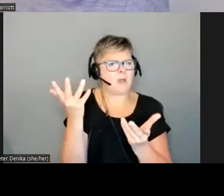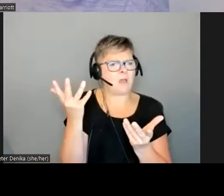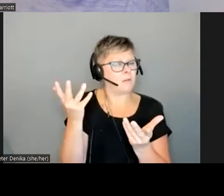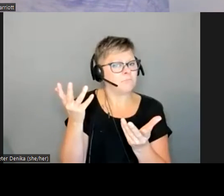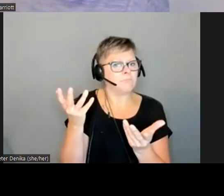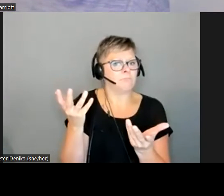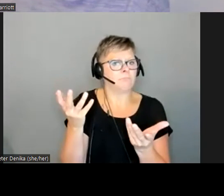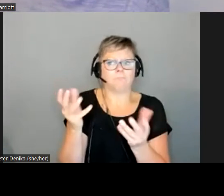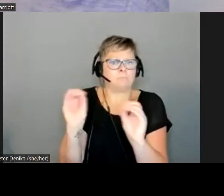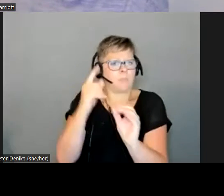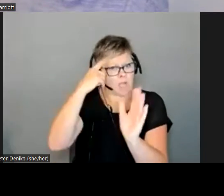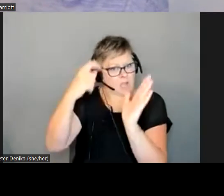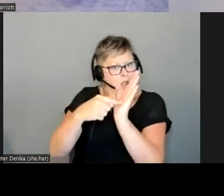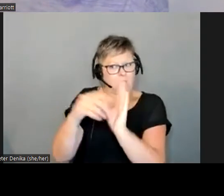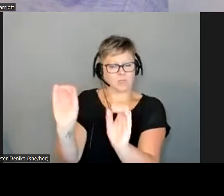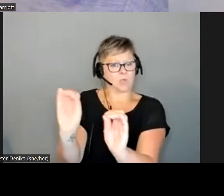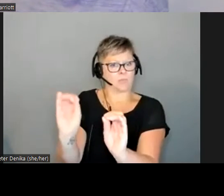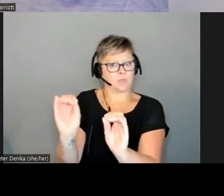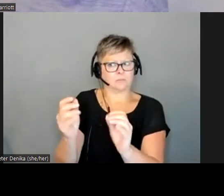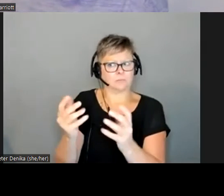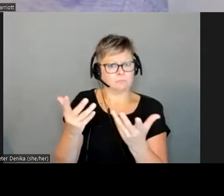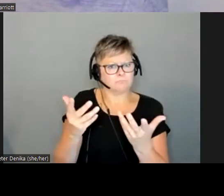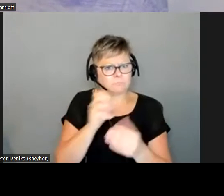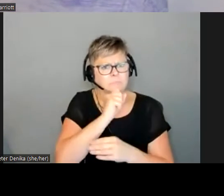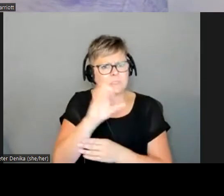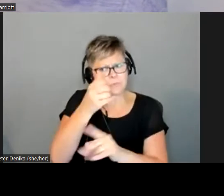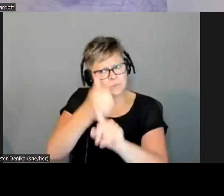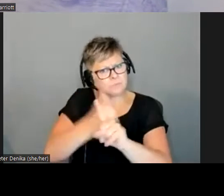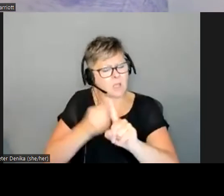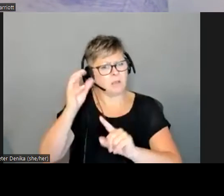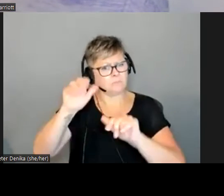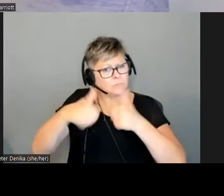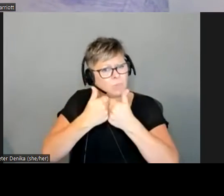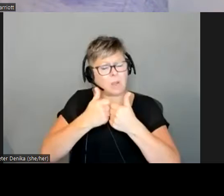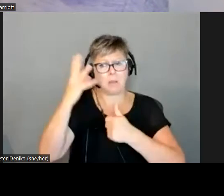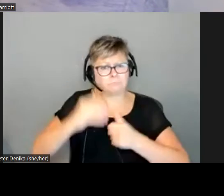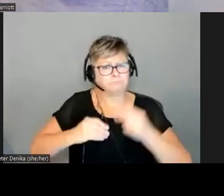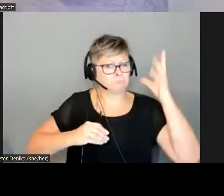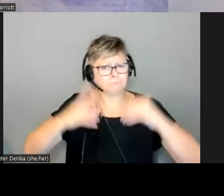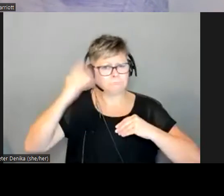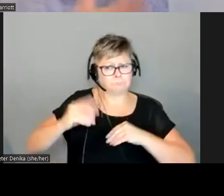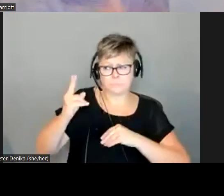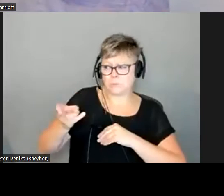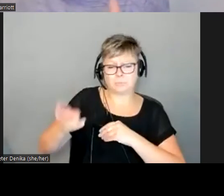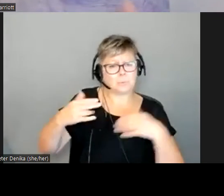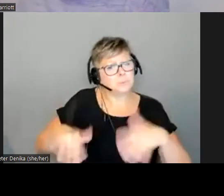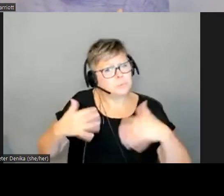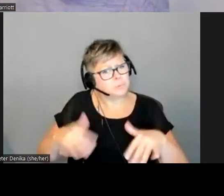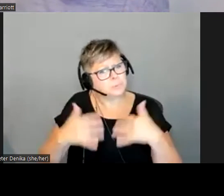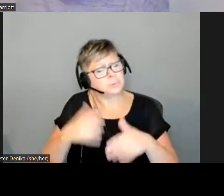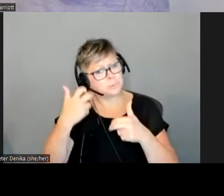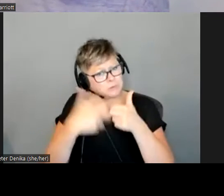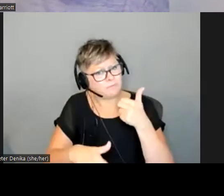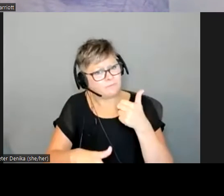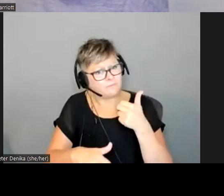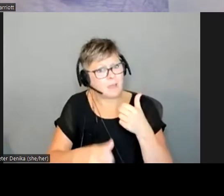lot of acknowledgement of some of the challenges that the seniors have faced in their lives, and even in their you know, going back